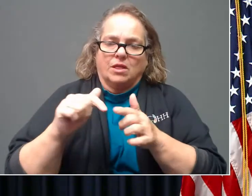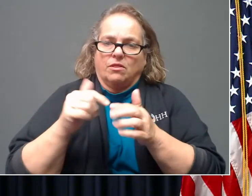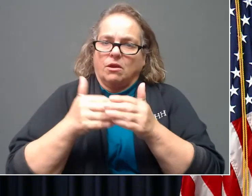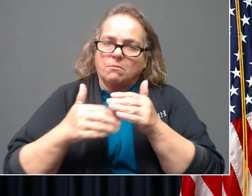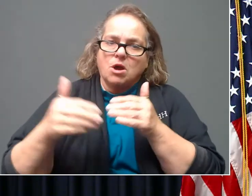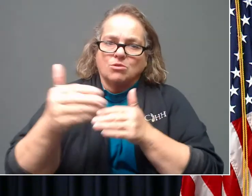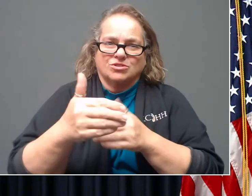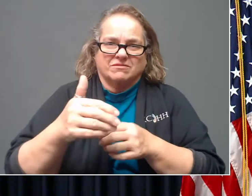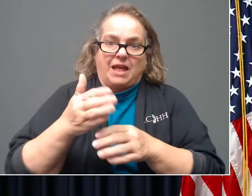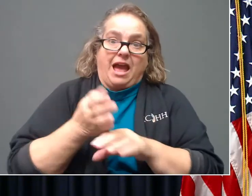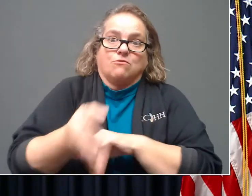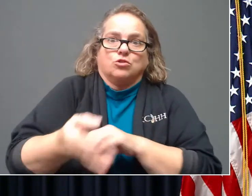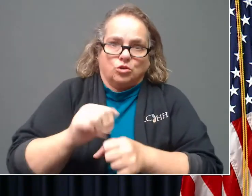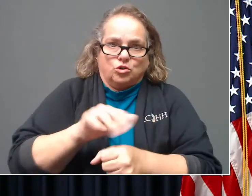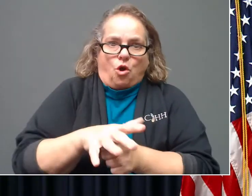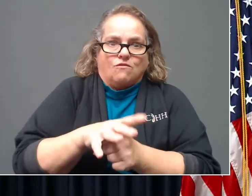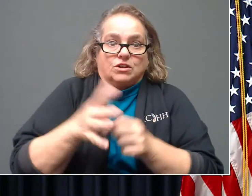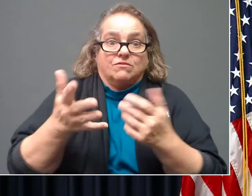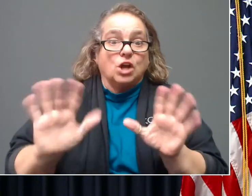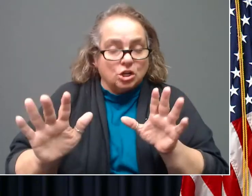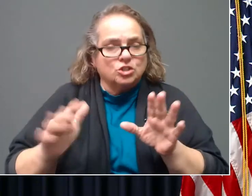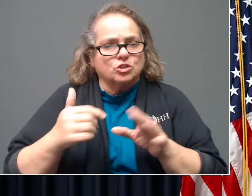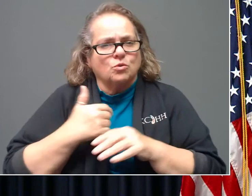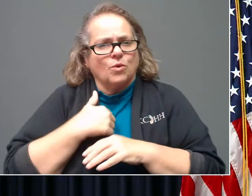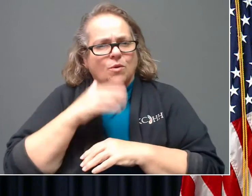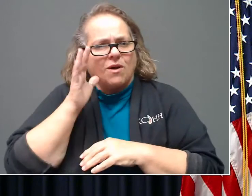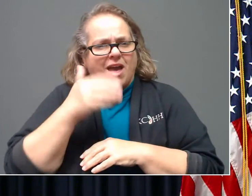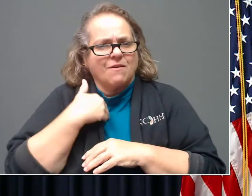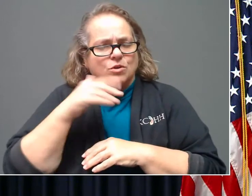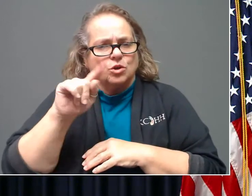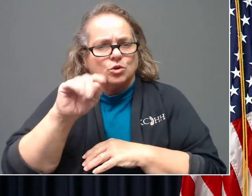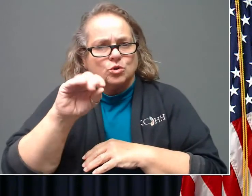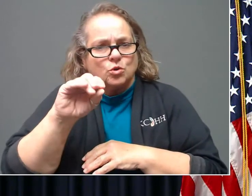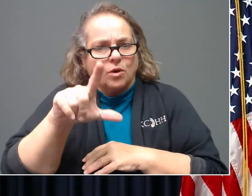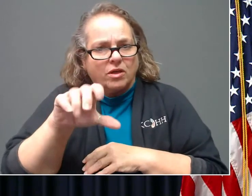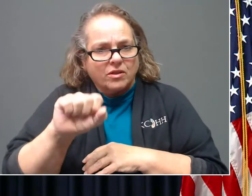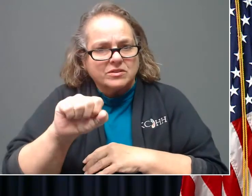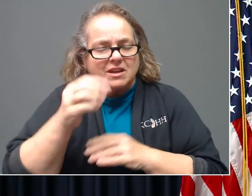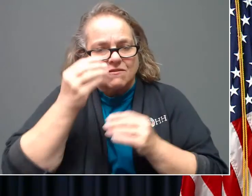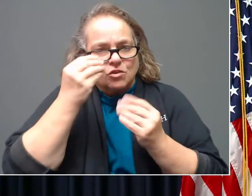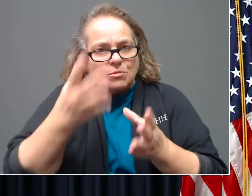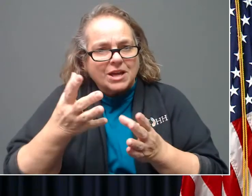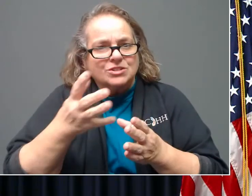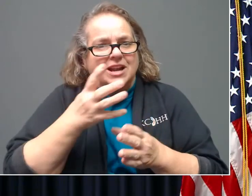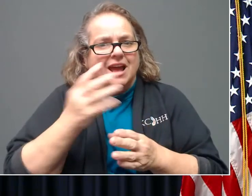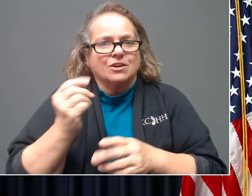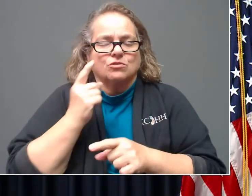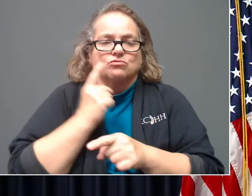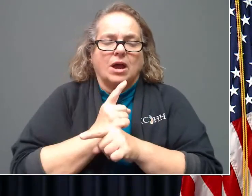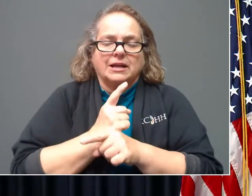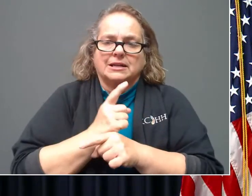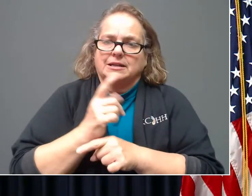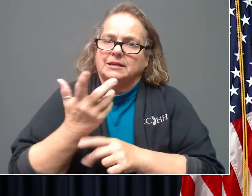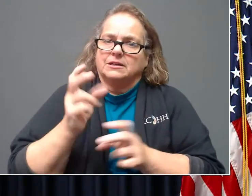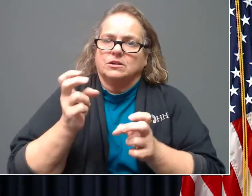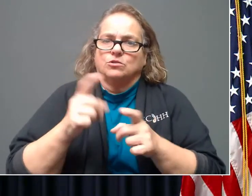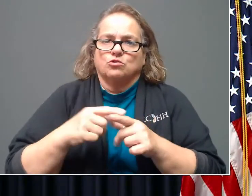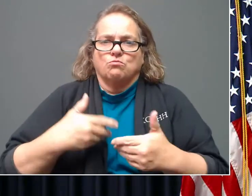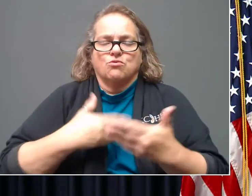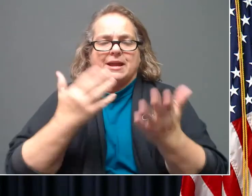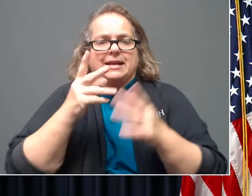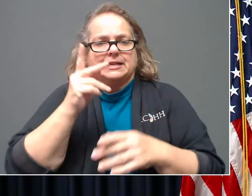give us the tools, the information, and the stage to bring Kentucky's challenges coming out of this